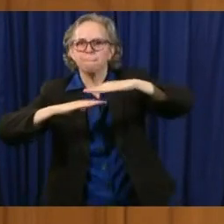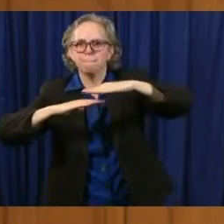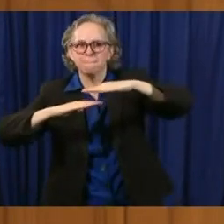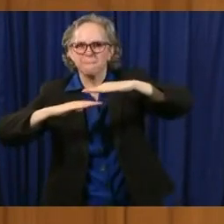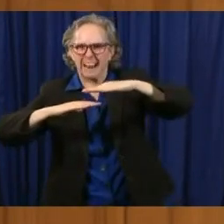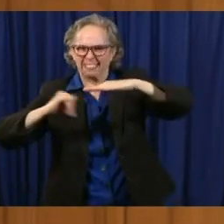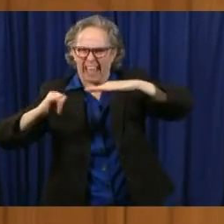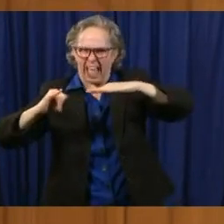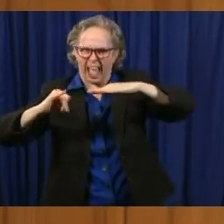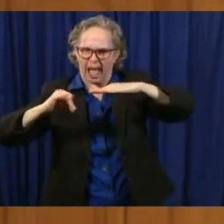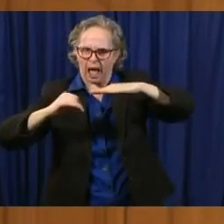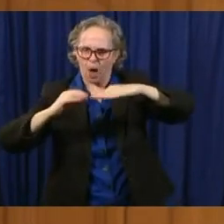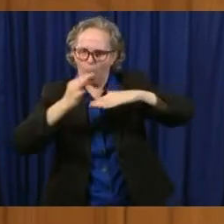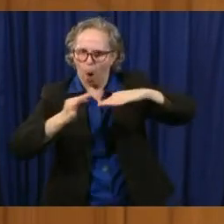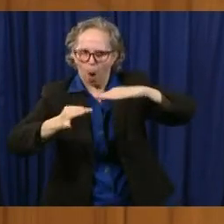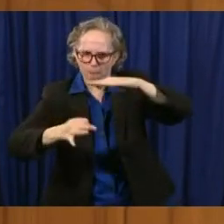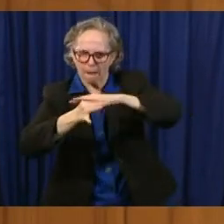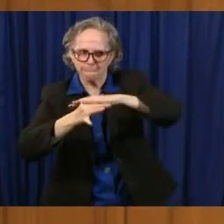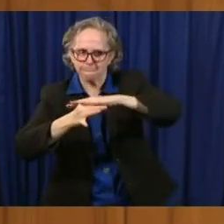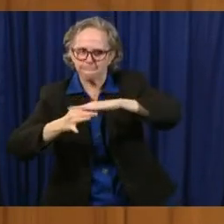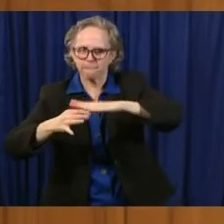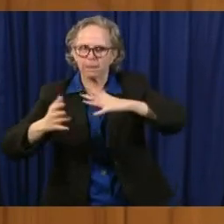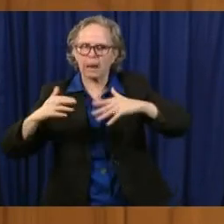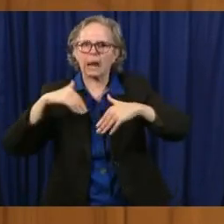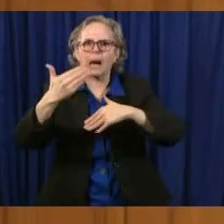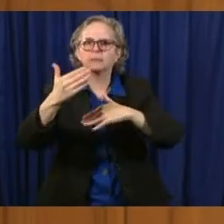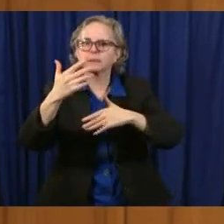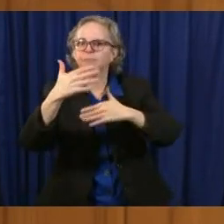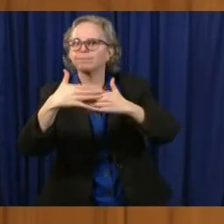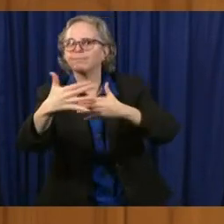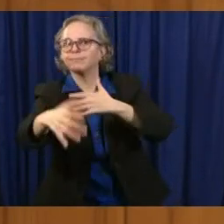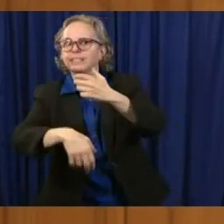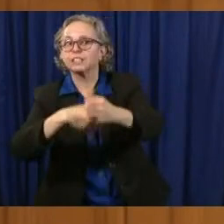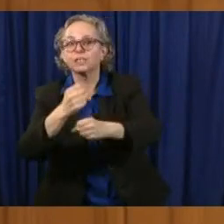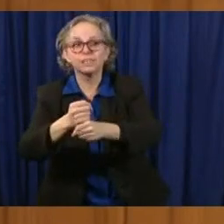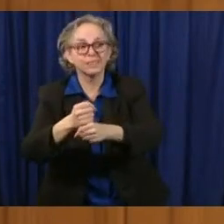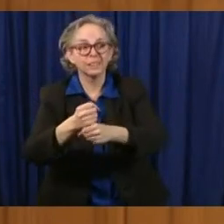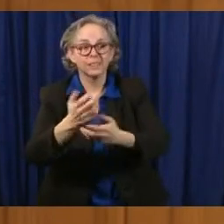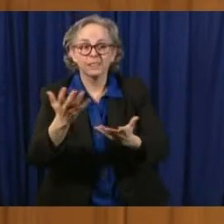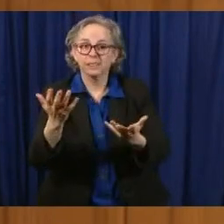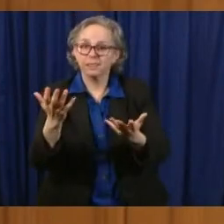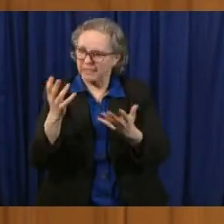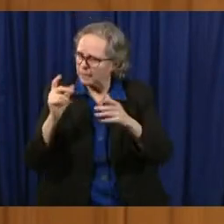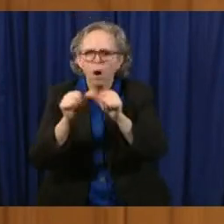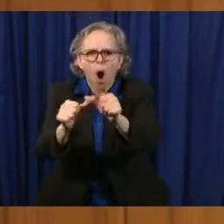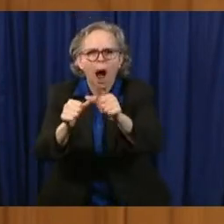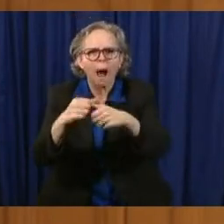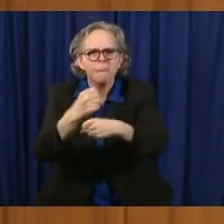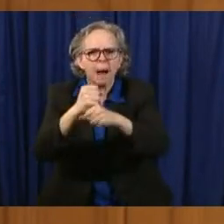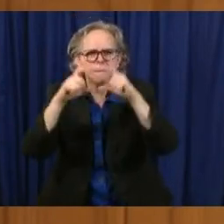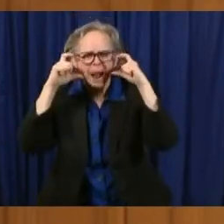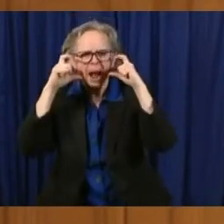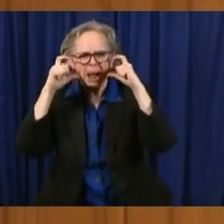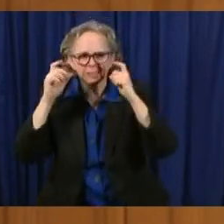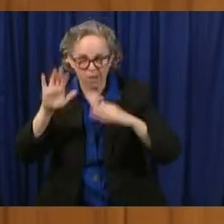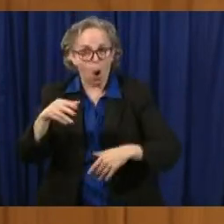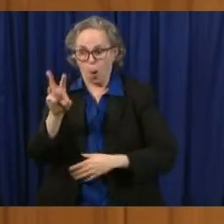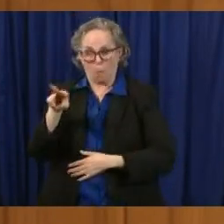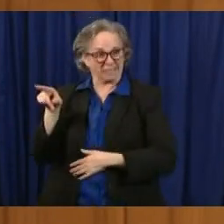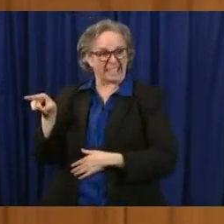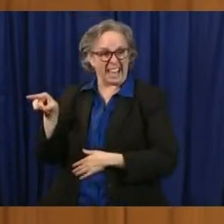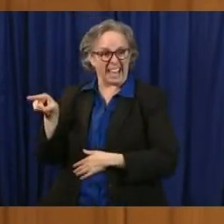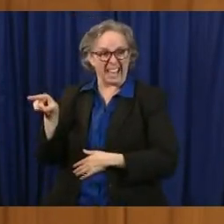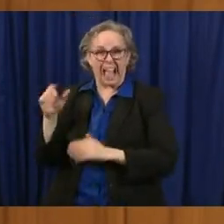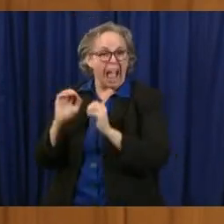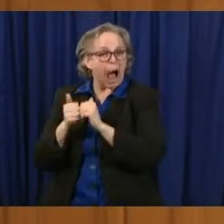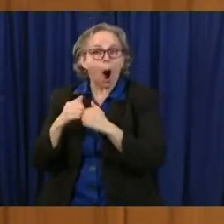ways. So keep making them. Go on our website to learn how to do them safely and wear them safely. This is something we are all